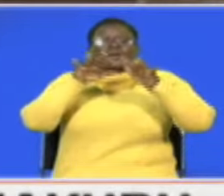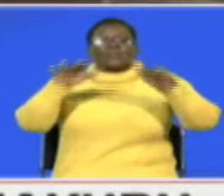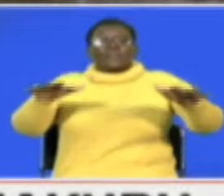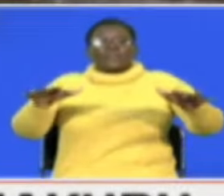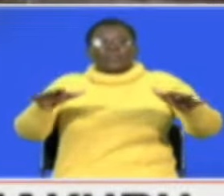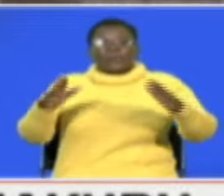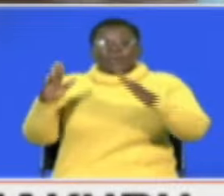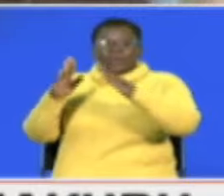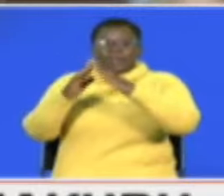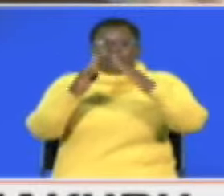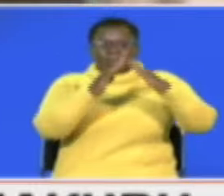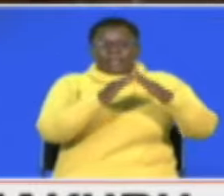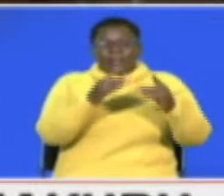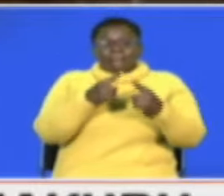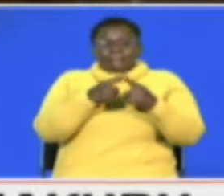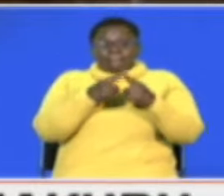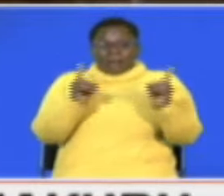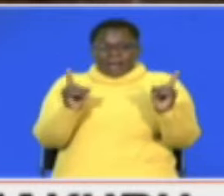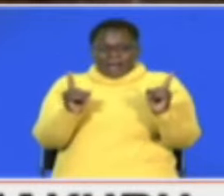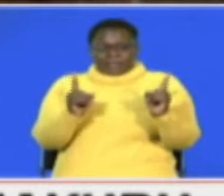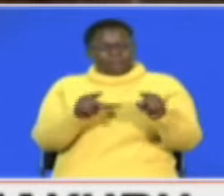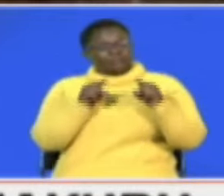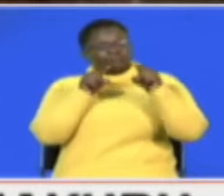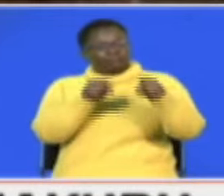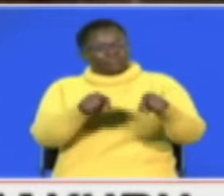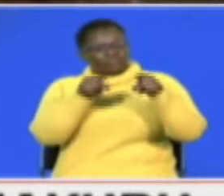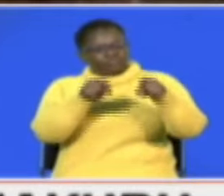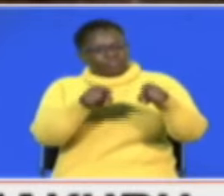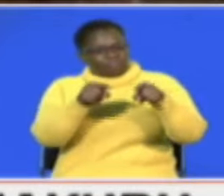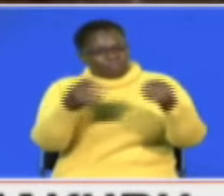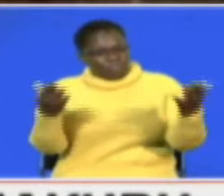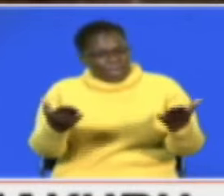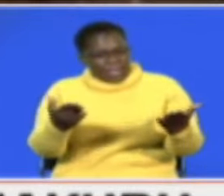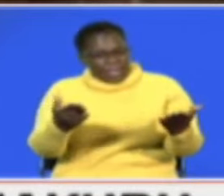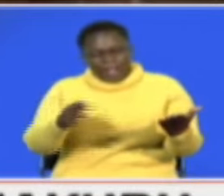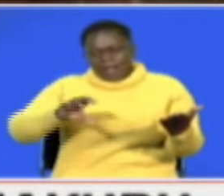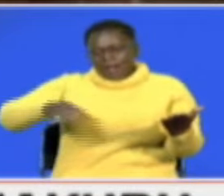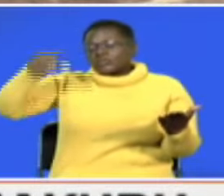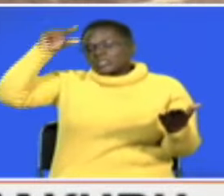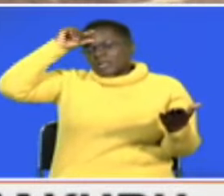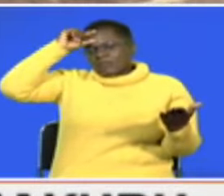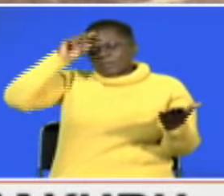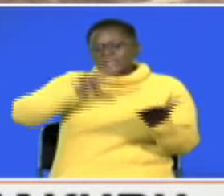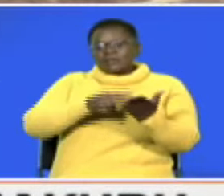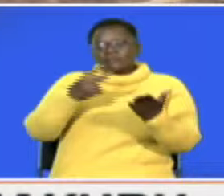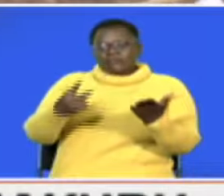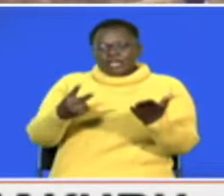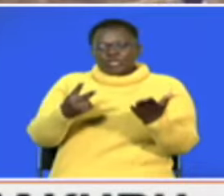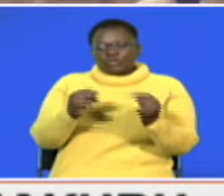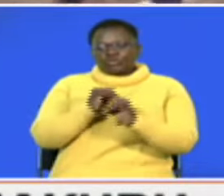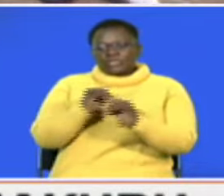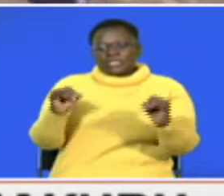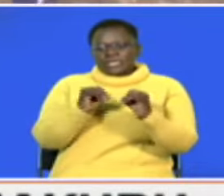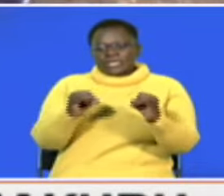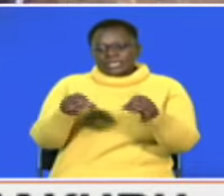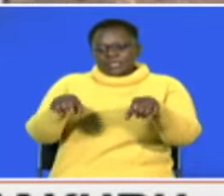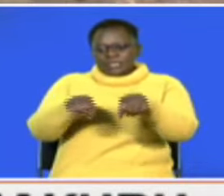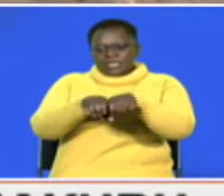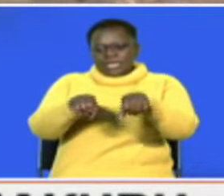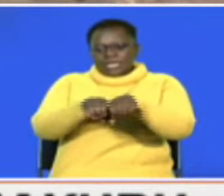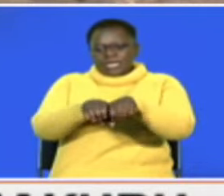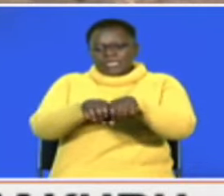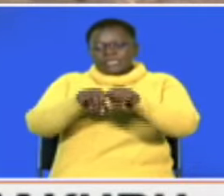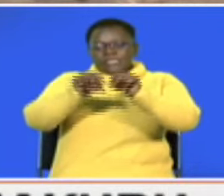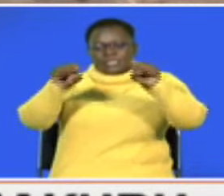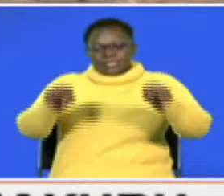several estates. However, residents are pointing an accusing finger at the county government for failing to maintain the drainage systems, which